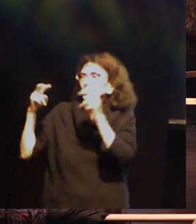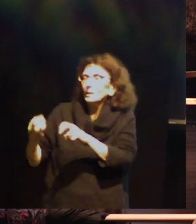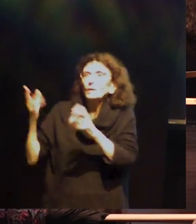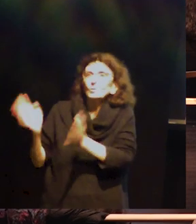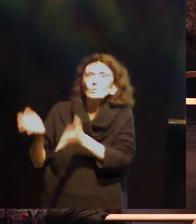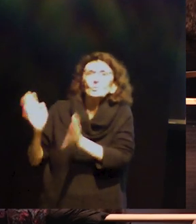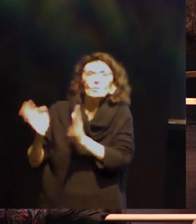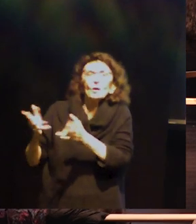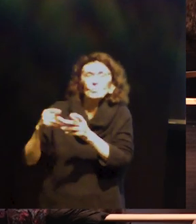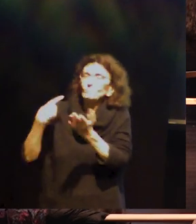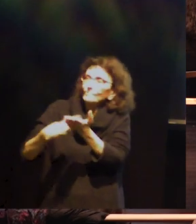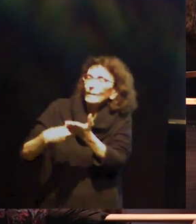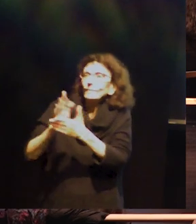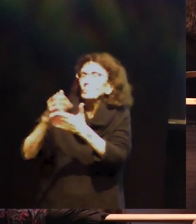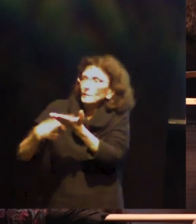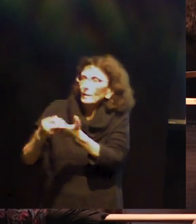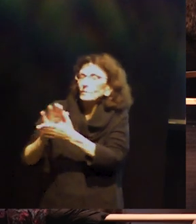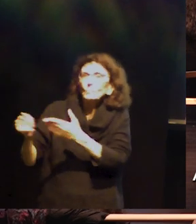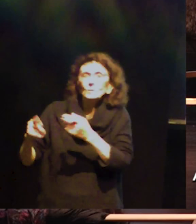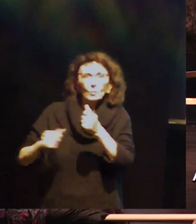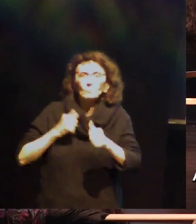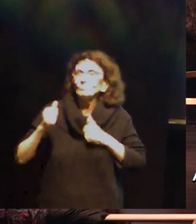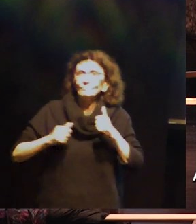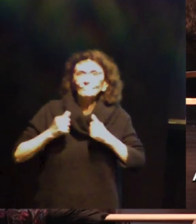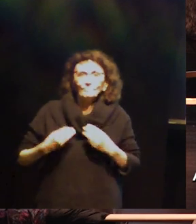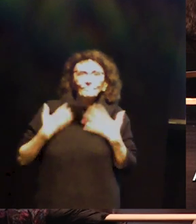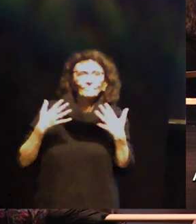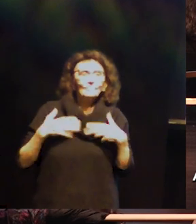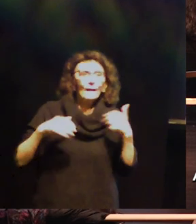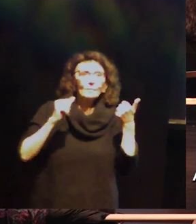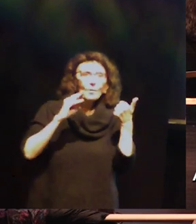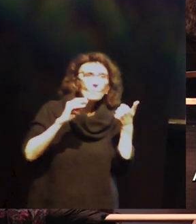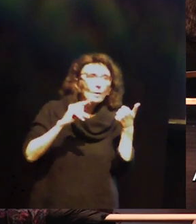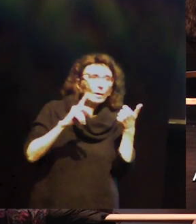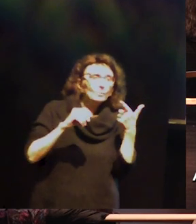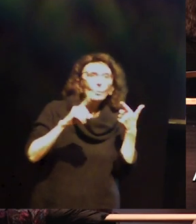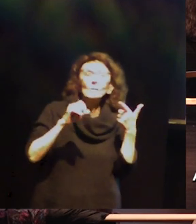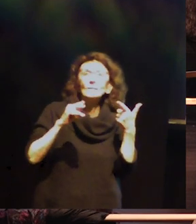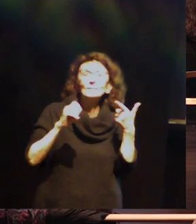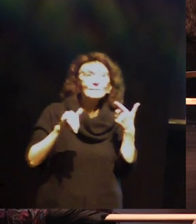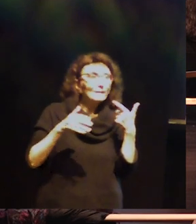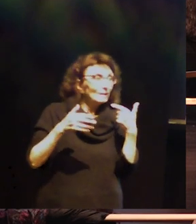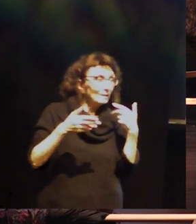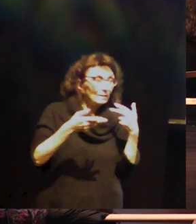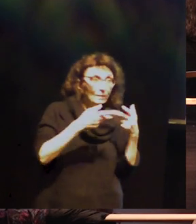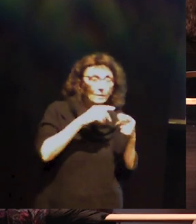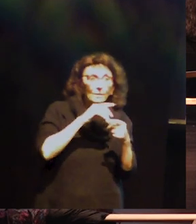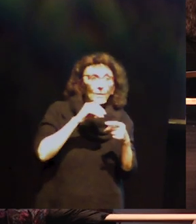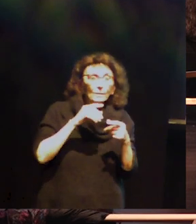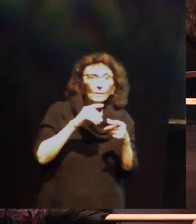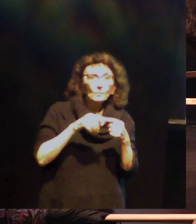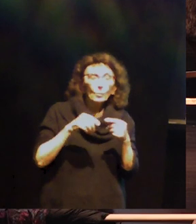was in the hospital and, you know, hey, we have to finish this film. And Armando and Lindsay, who worked with us for a number of years, they worked